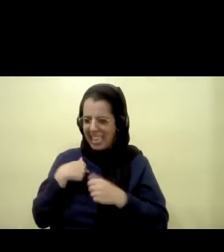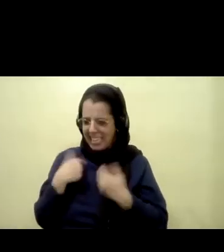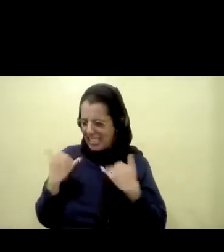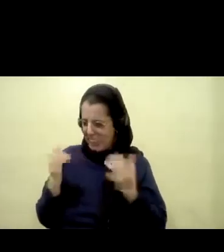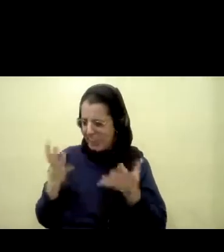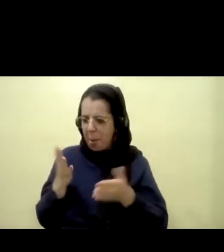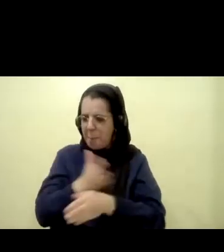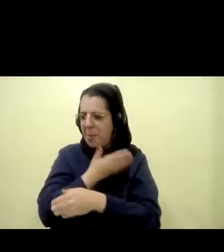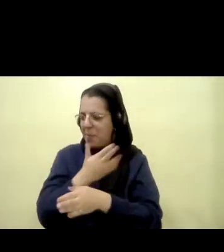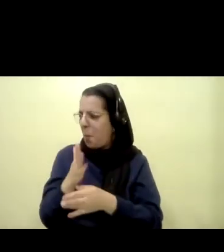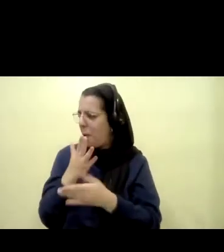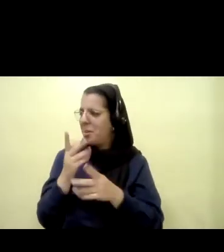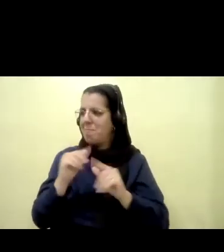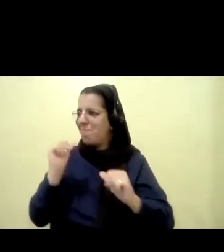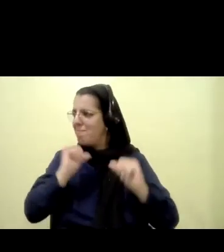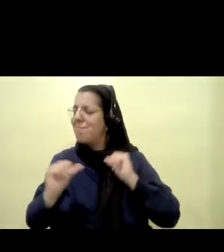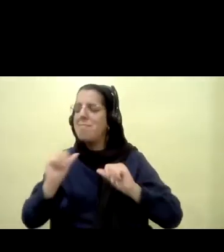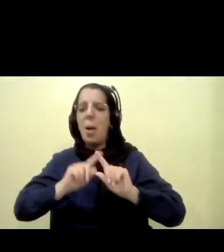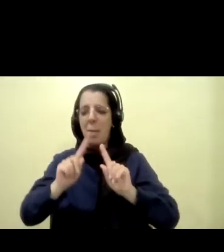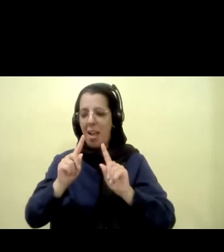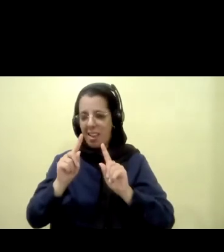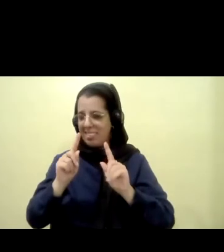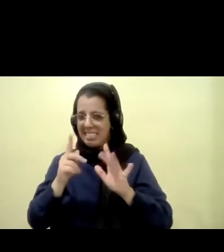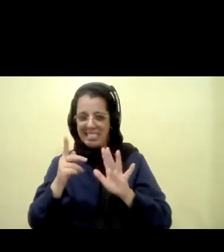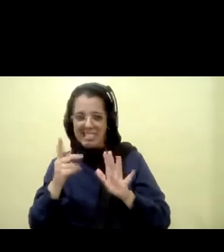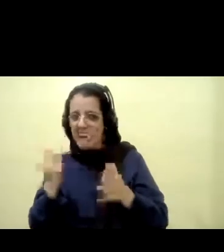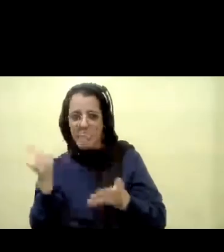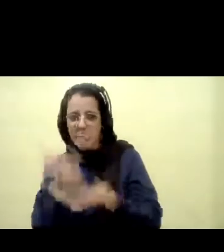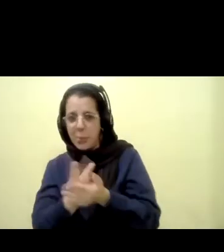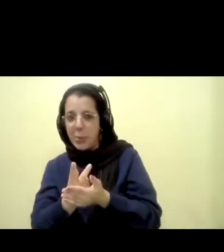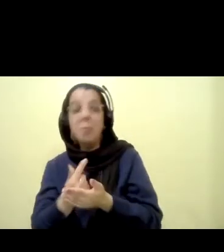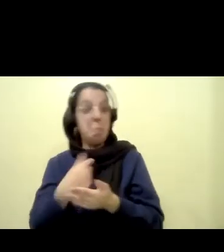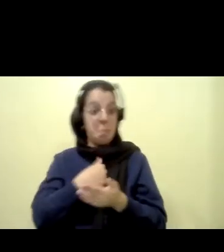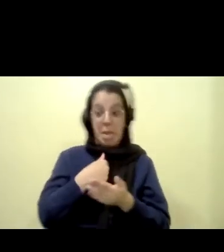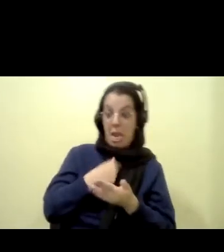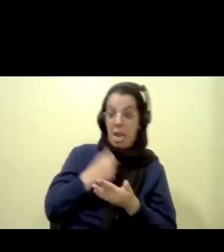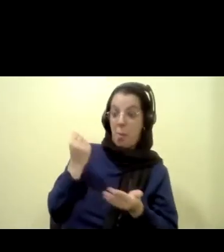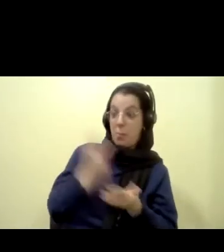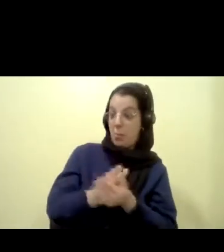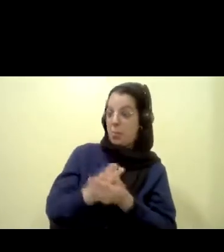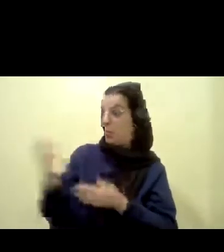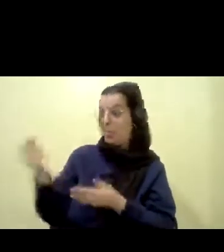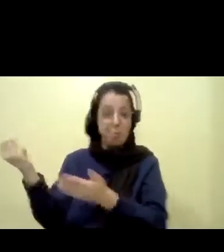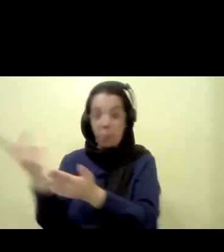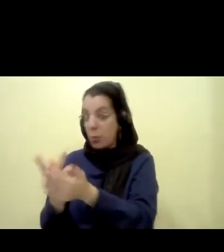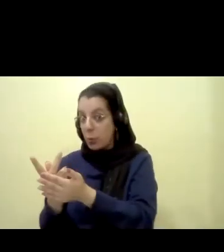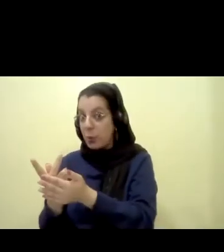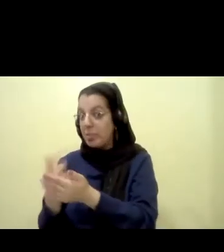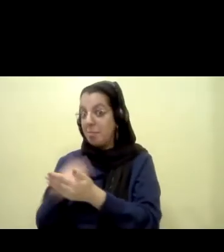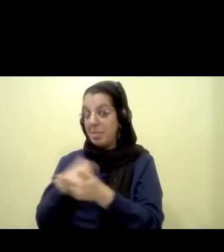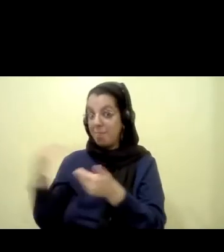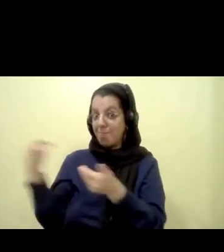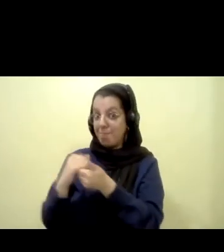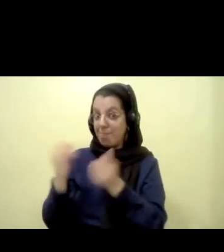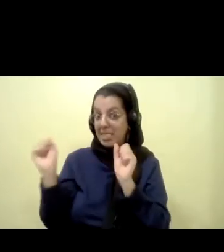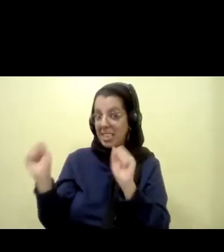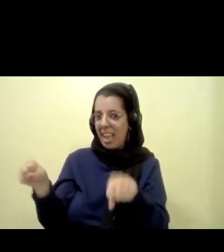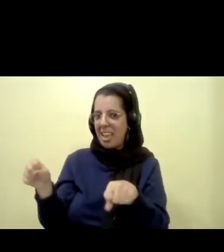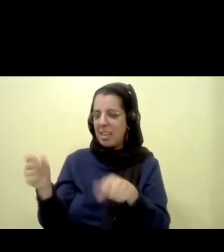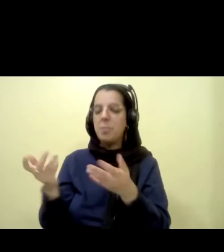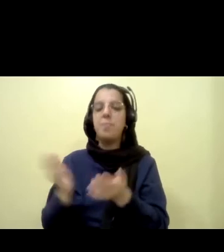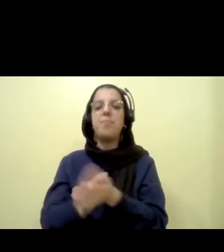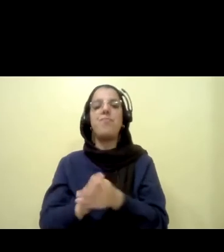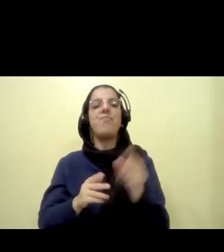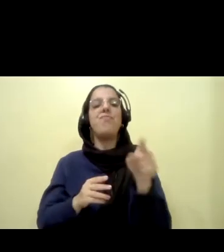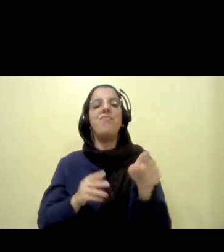this thing, and they meet all the criteria that I was approved for? Can I still work with them? So when you're